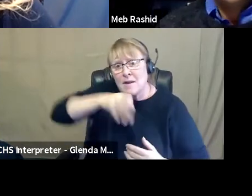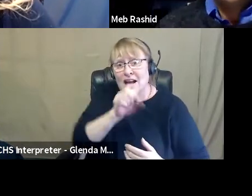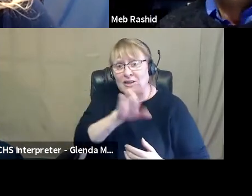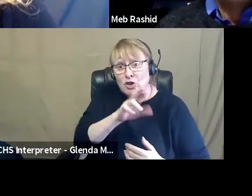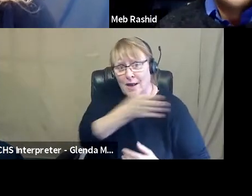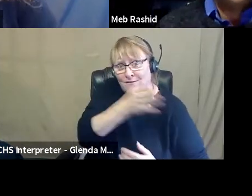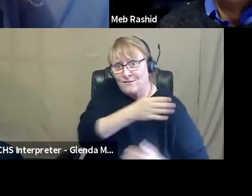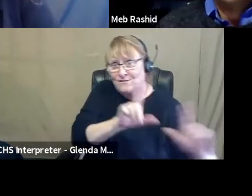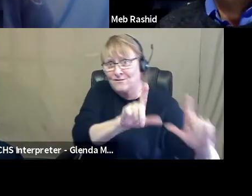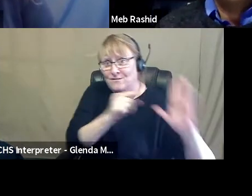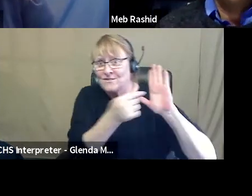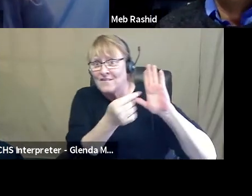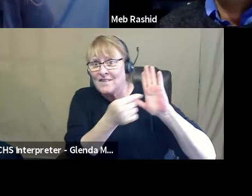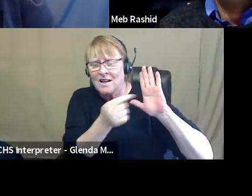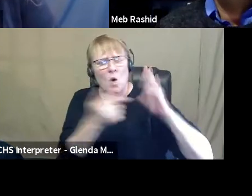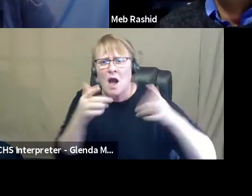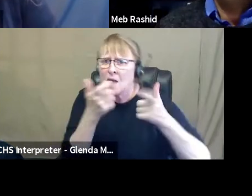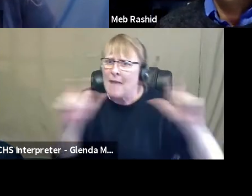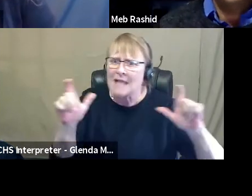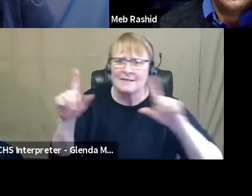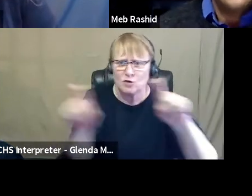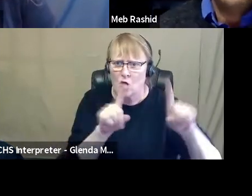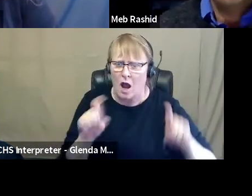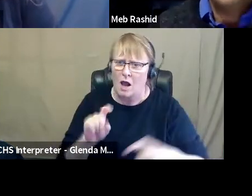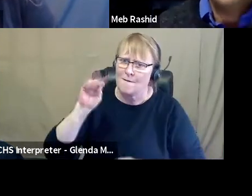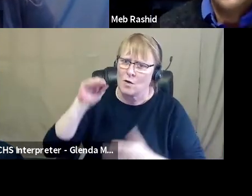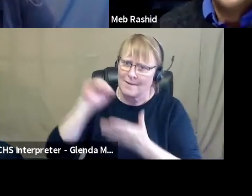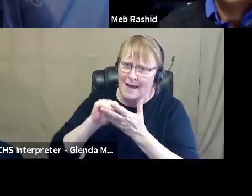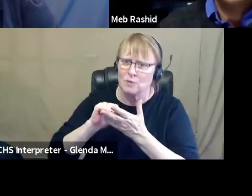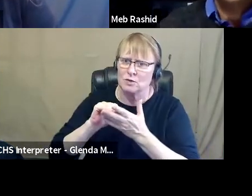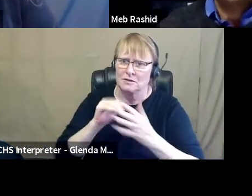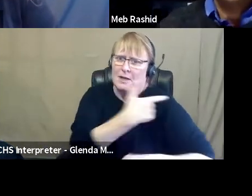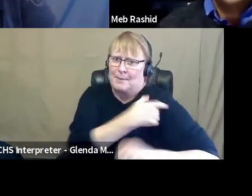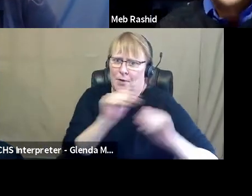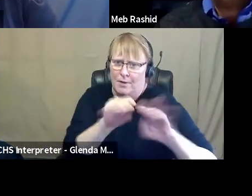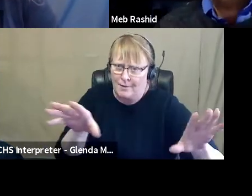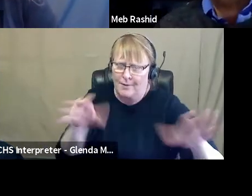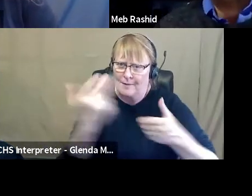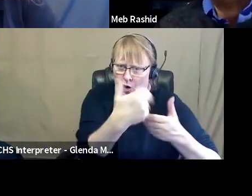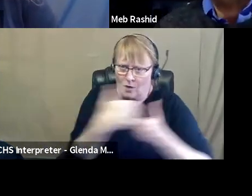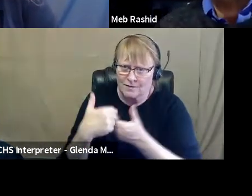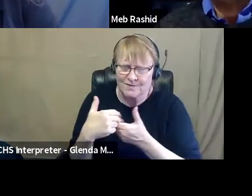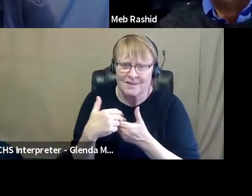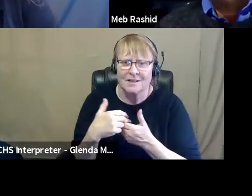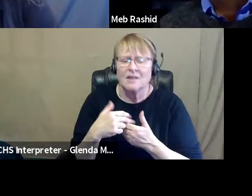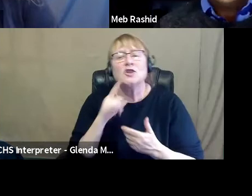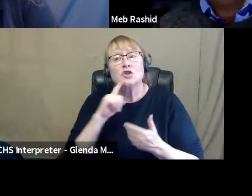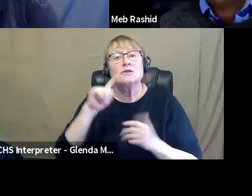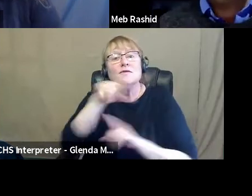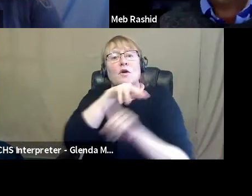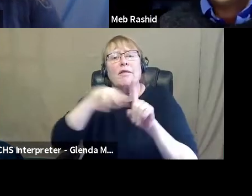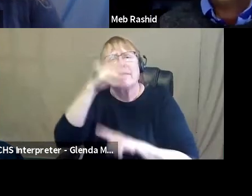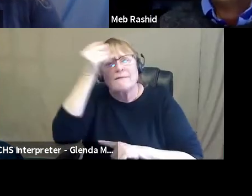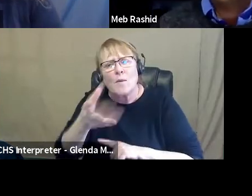left, a massive trial, 40,000 people, Moderna, over 30,000 participants. And just to contextualize this,